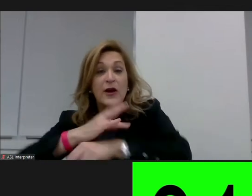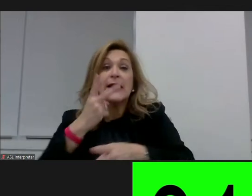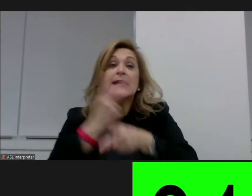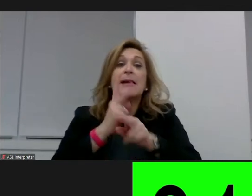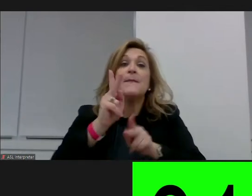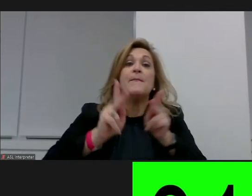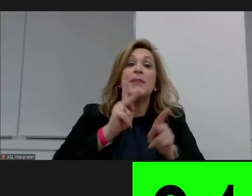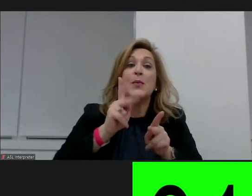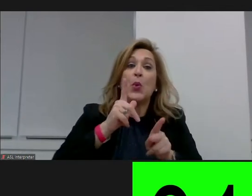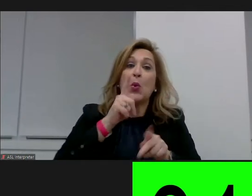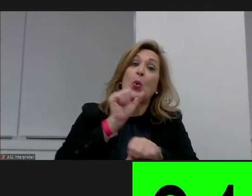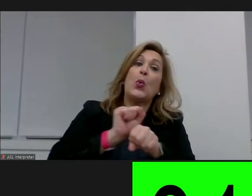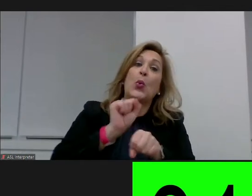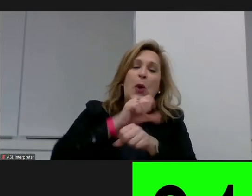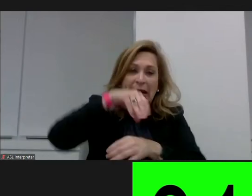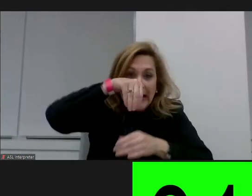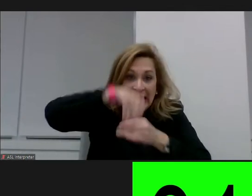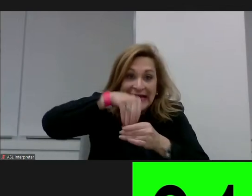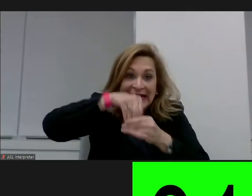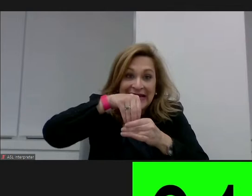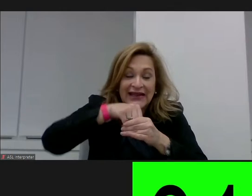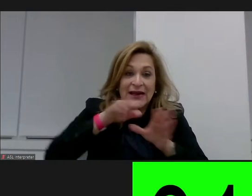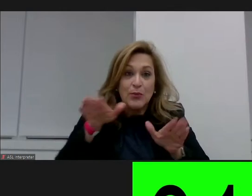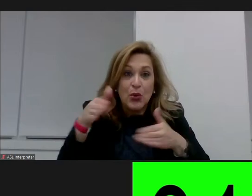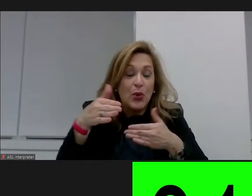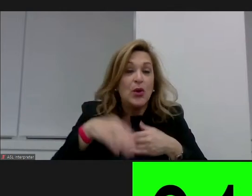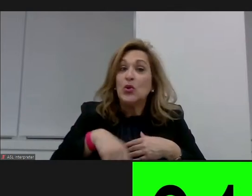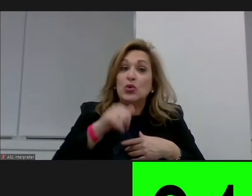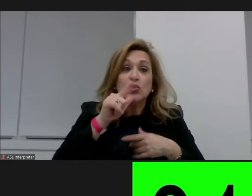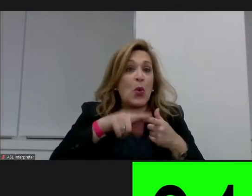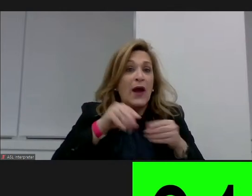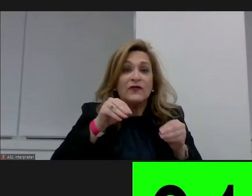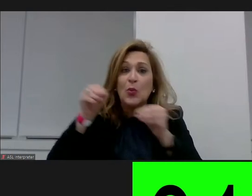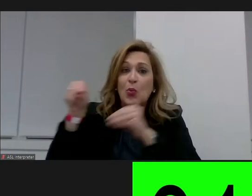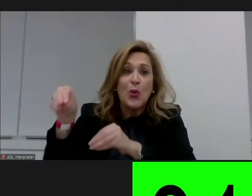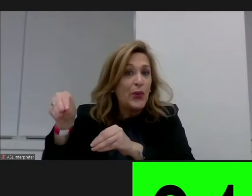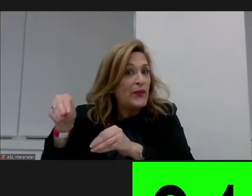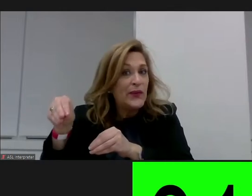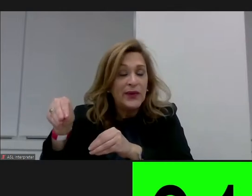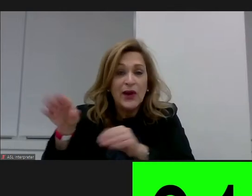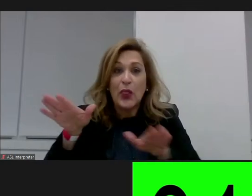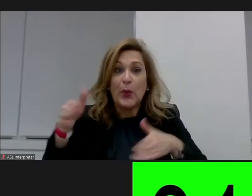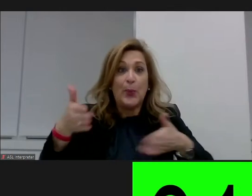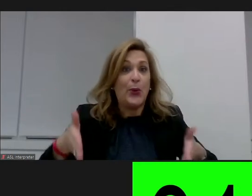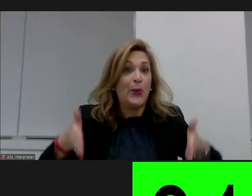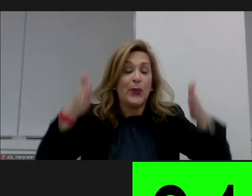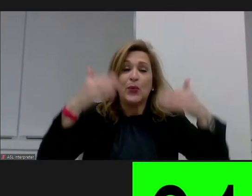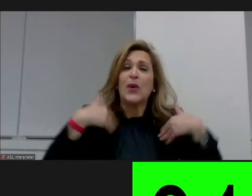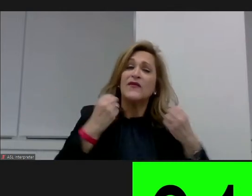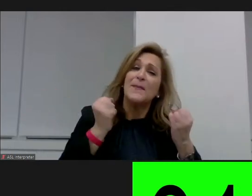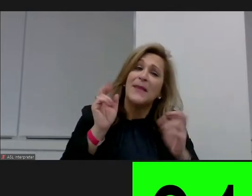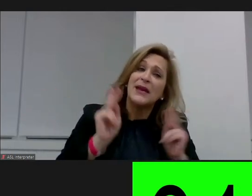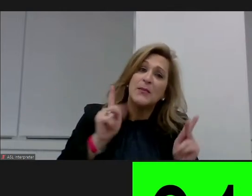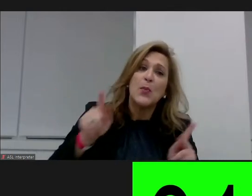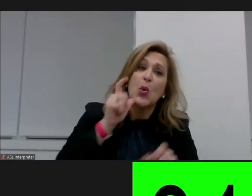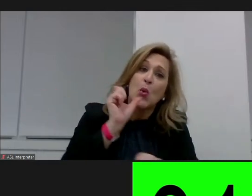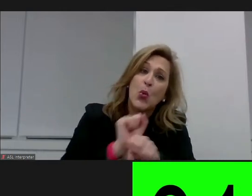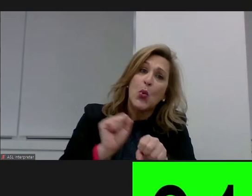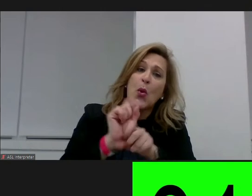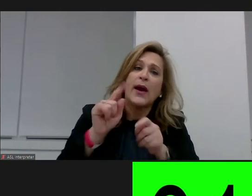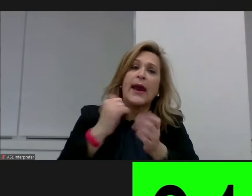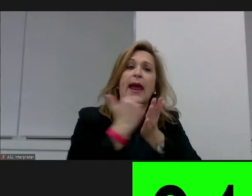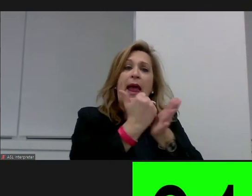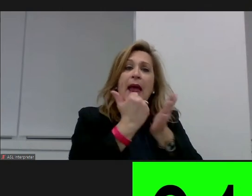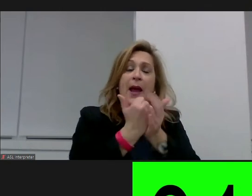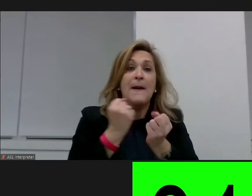them. There's no need to remove them from the booths. You got many employees that could assist them, many employees that aren't